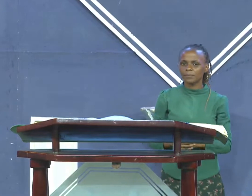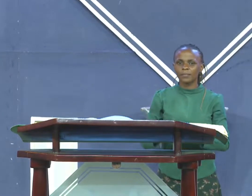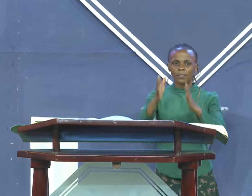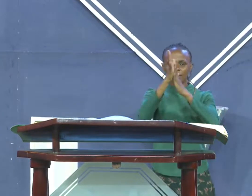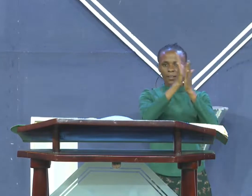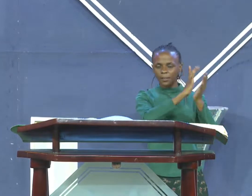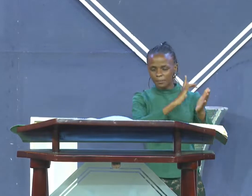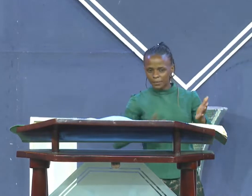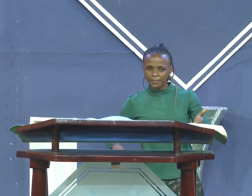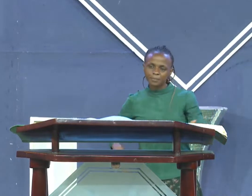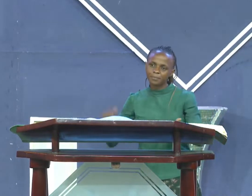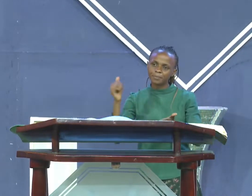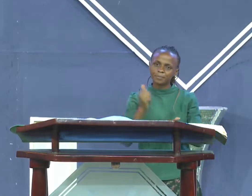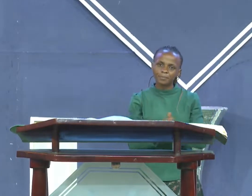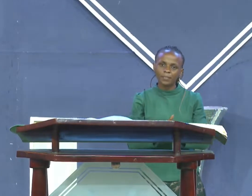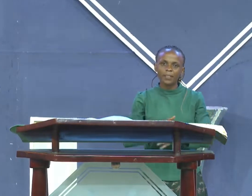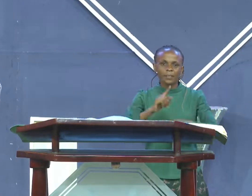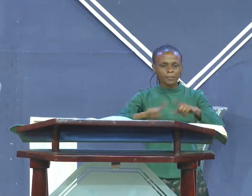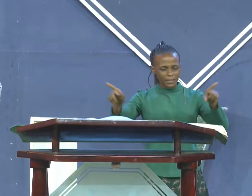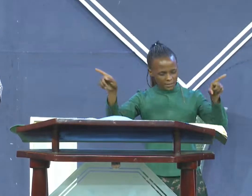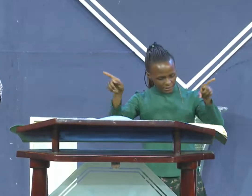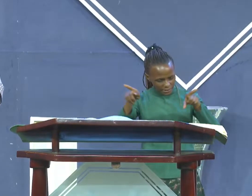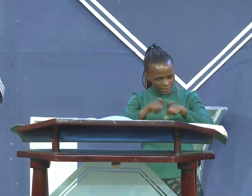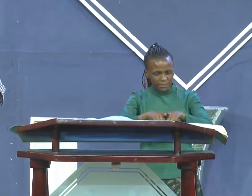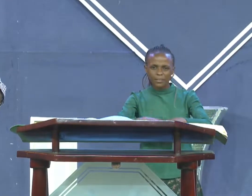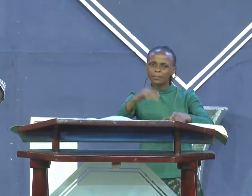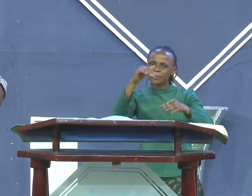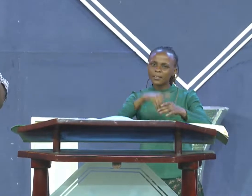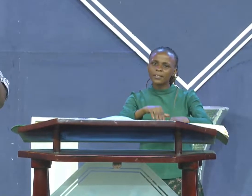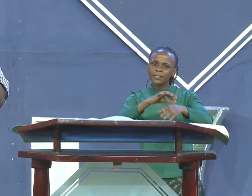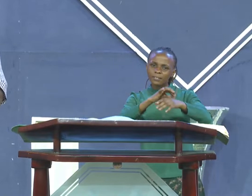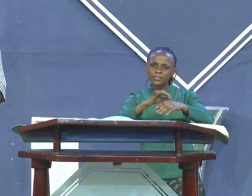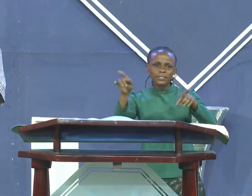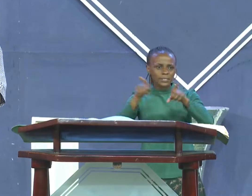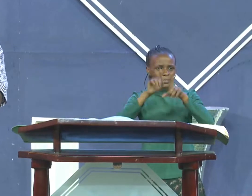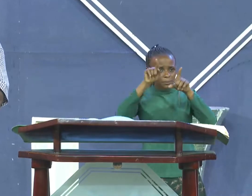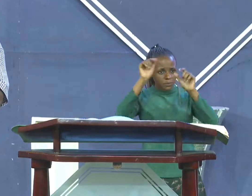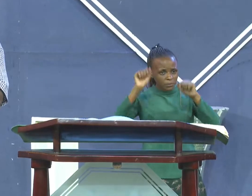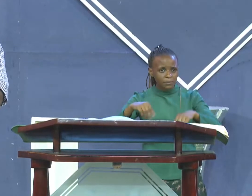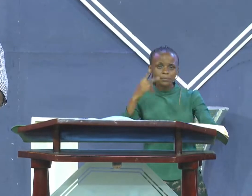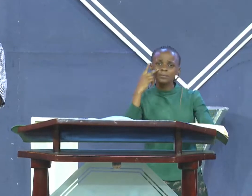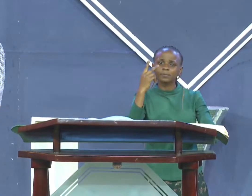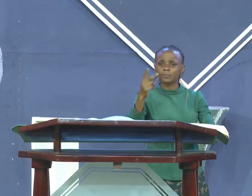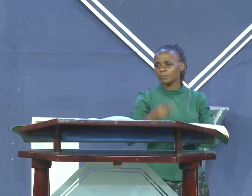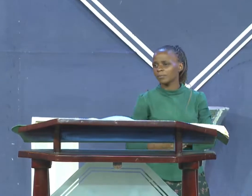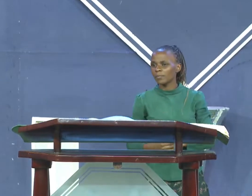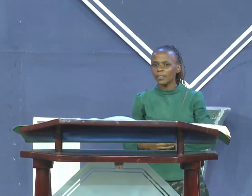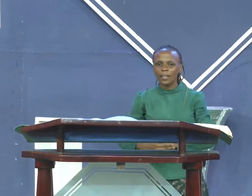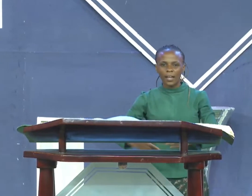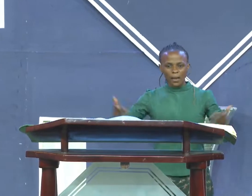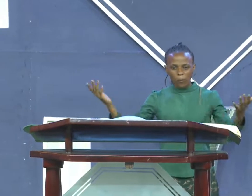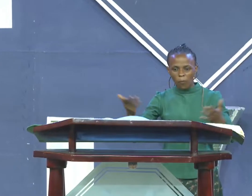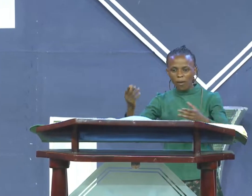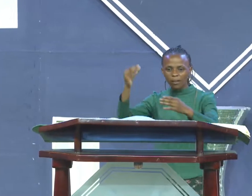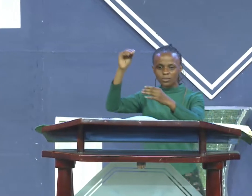Praise the Lord. But even physically, you should be able to see where to